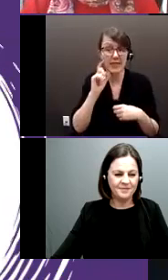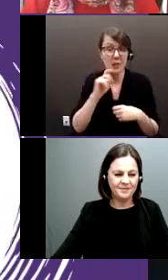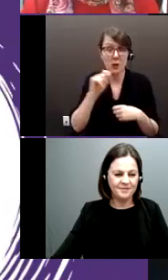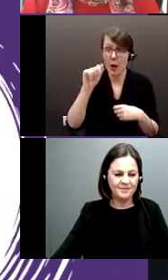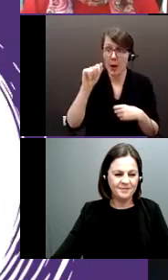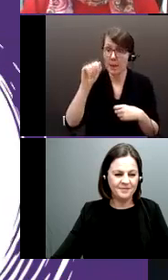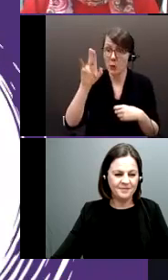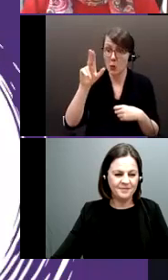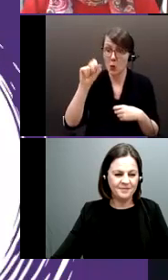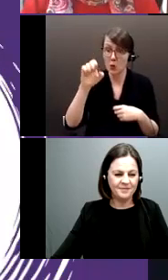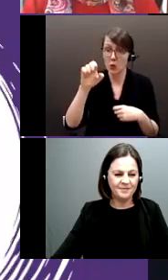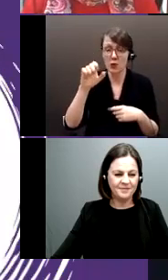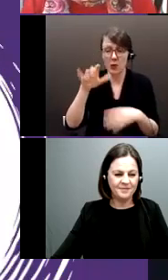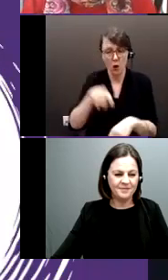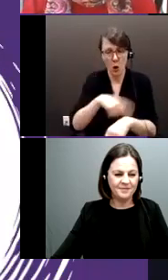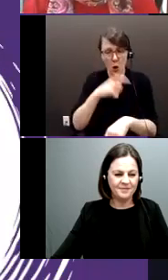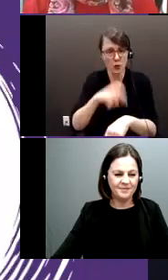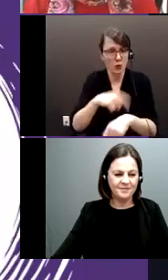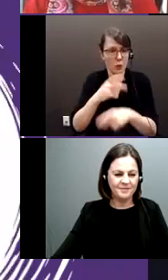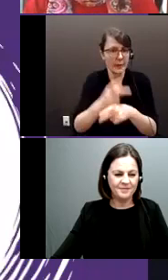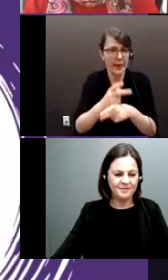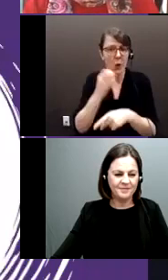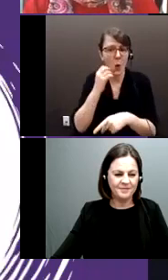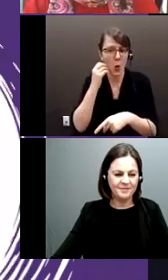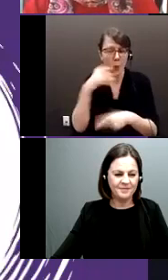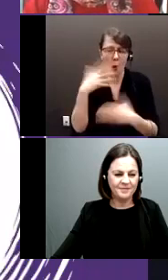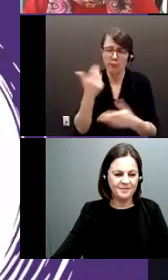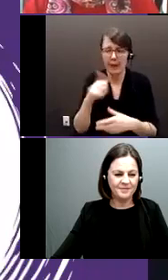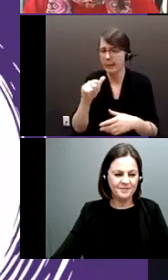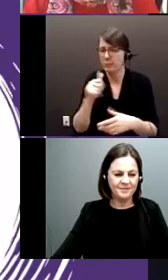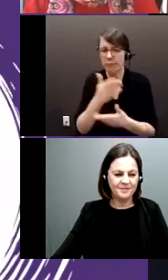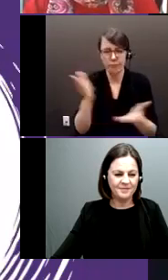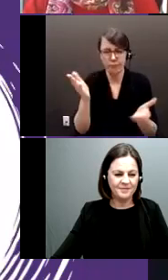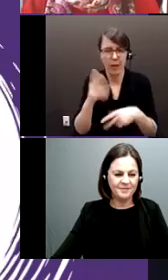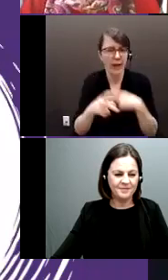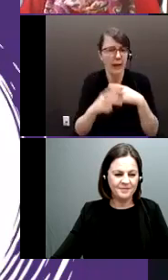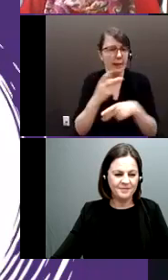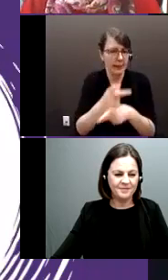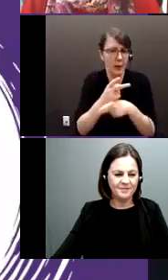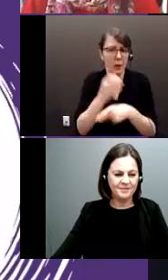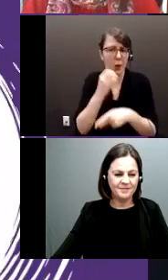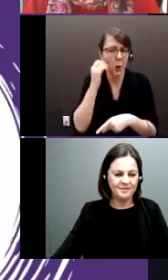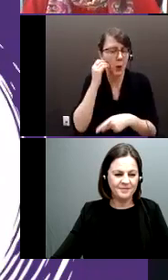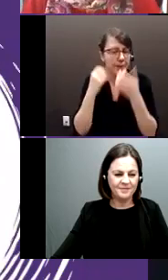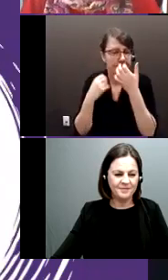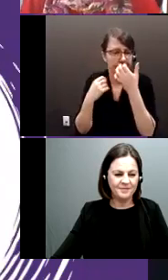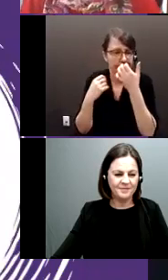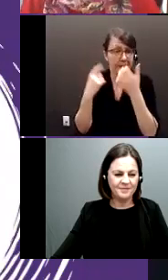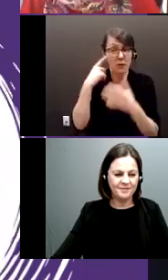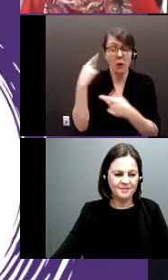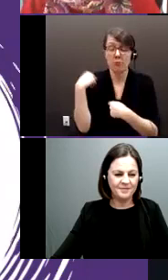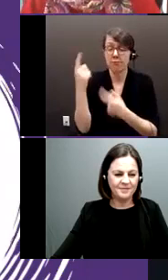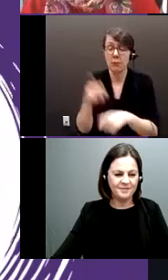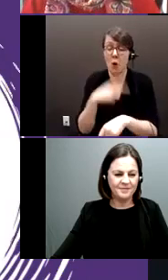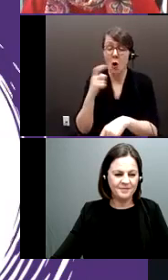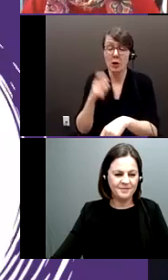happens. I think for a very long time, we sort of did the proverbial put our heads in the